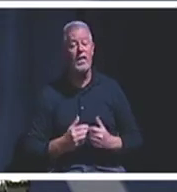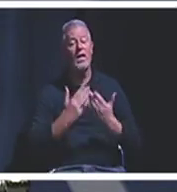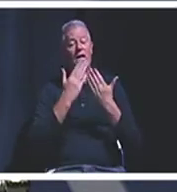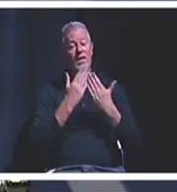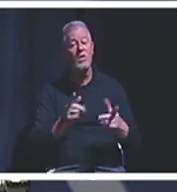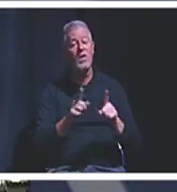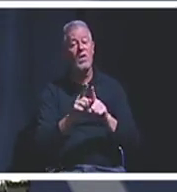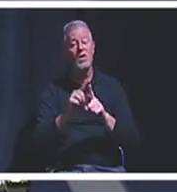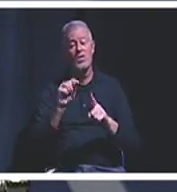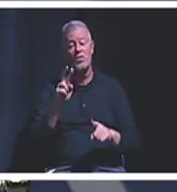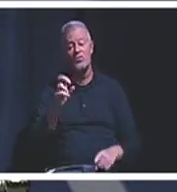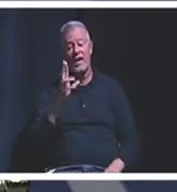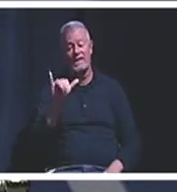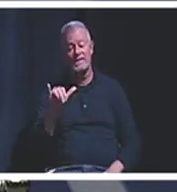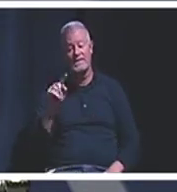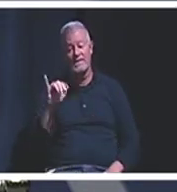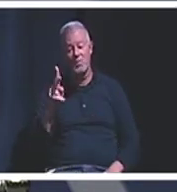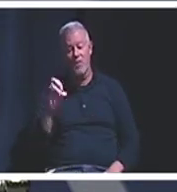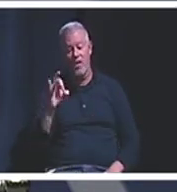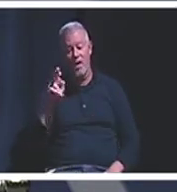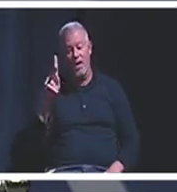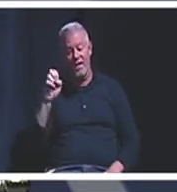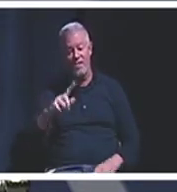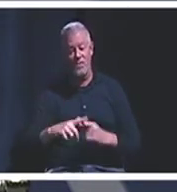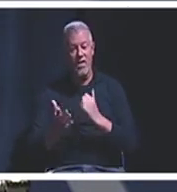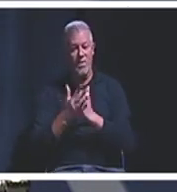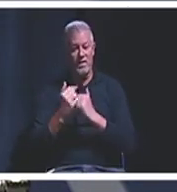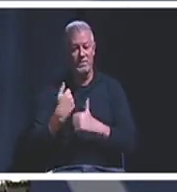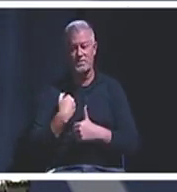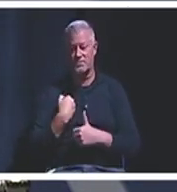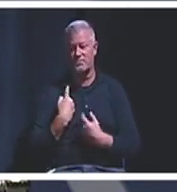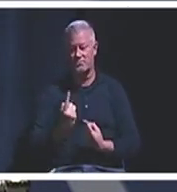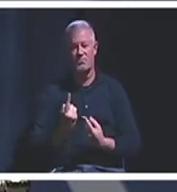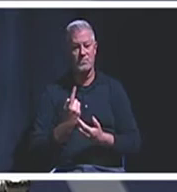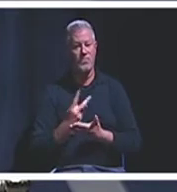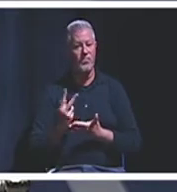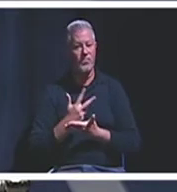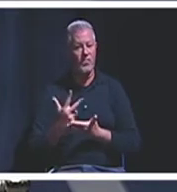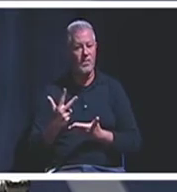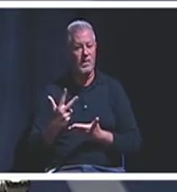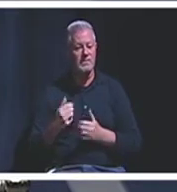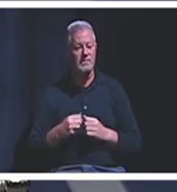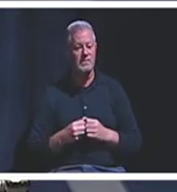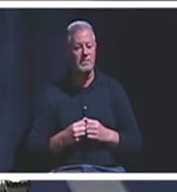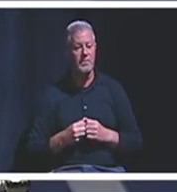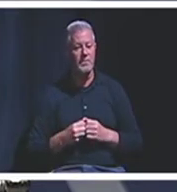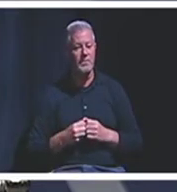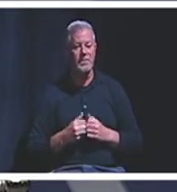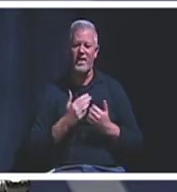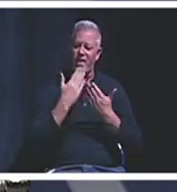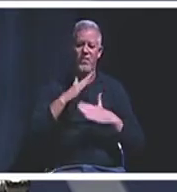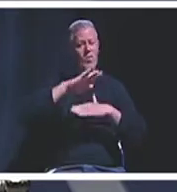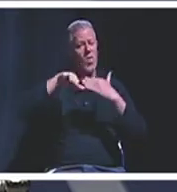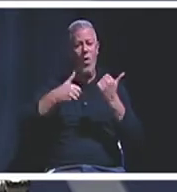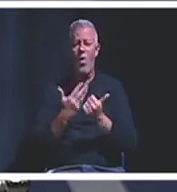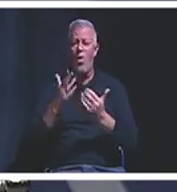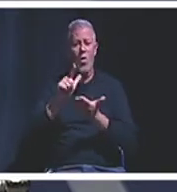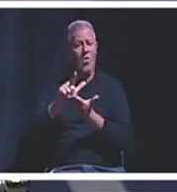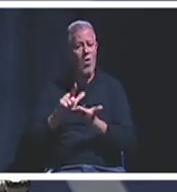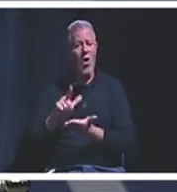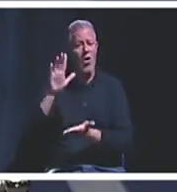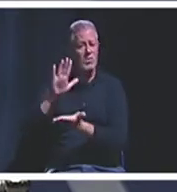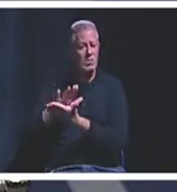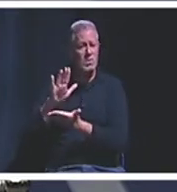Tracy Timberlake, for assisting us these past weeks. Thank you to the entire Shepard Broad Law Center